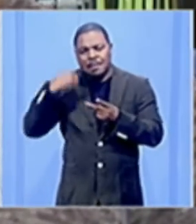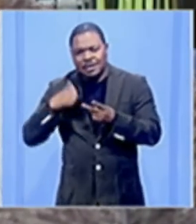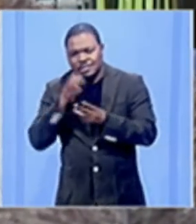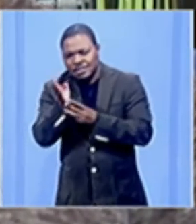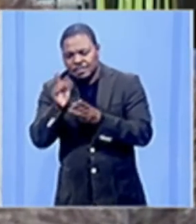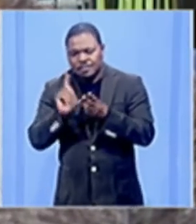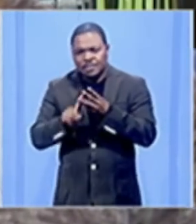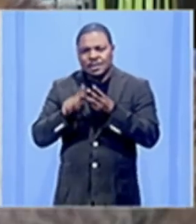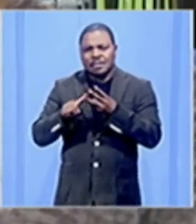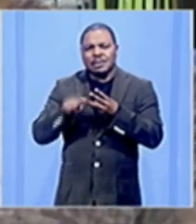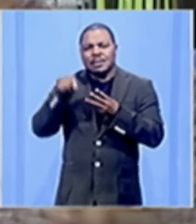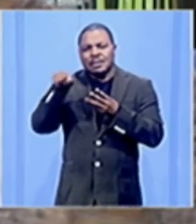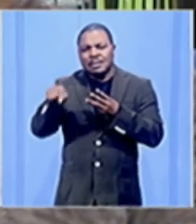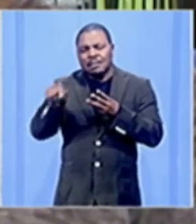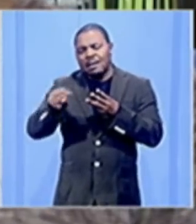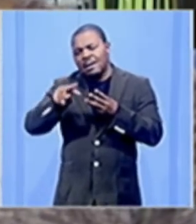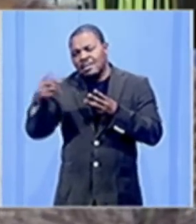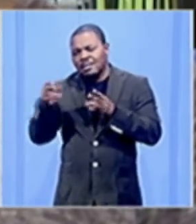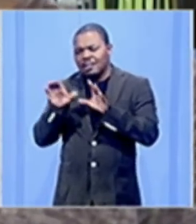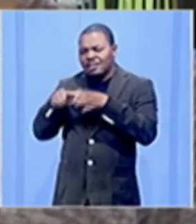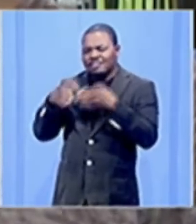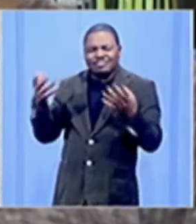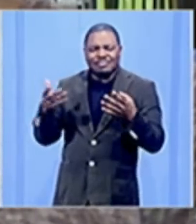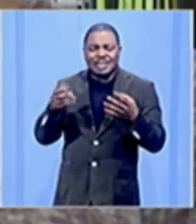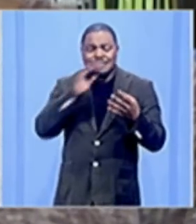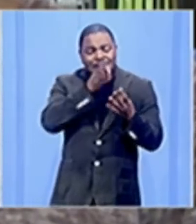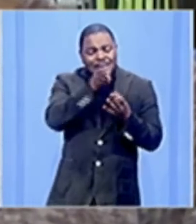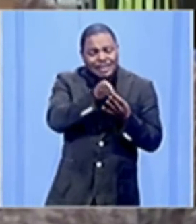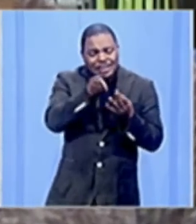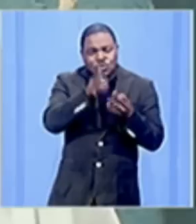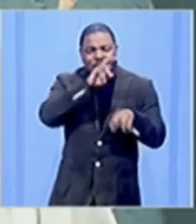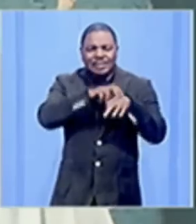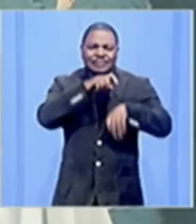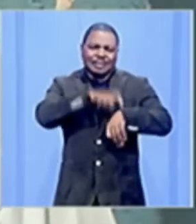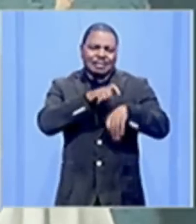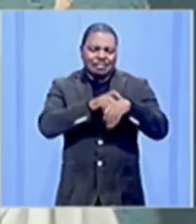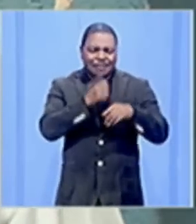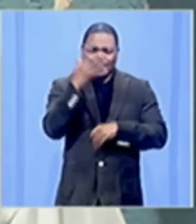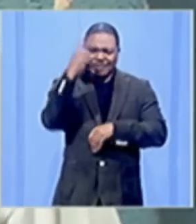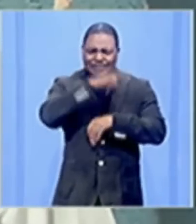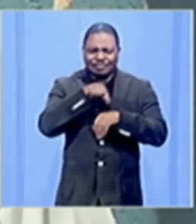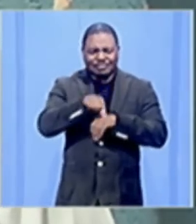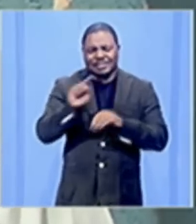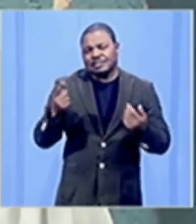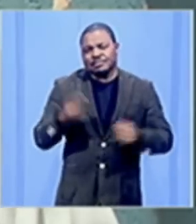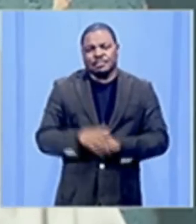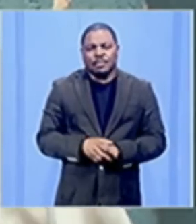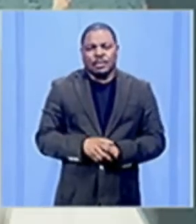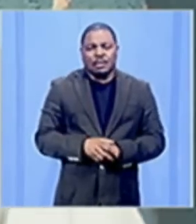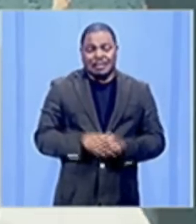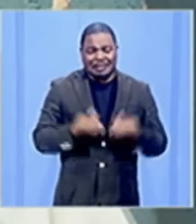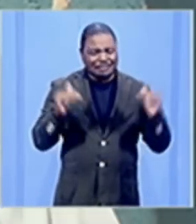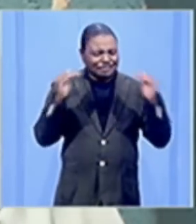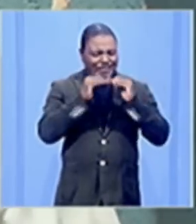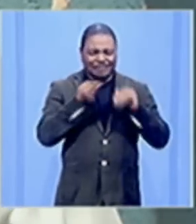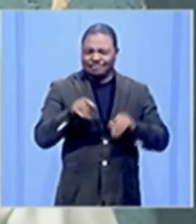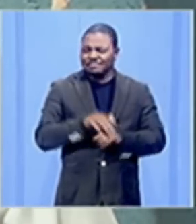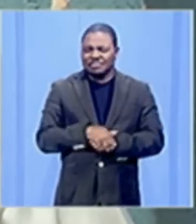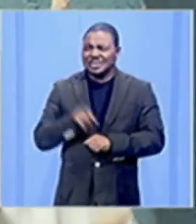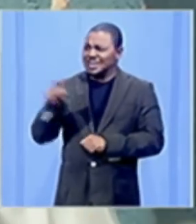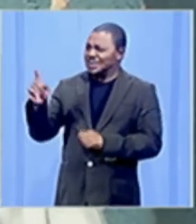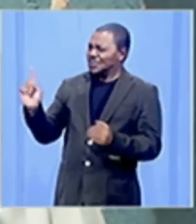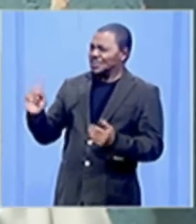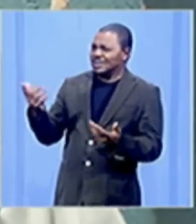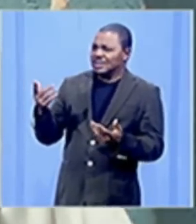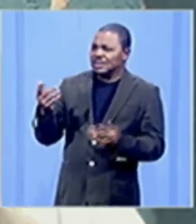o ye holiday, and come ka tsona di nyaka nako a gona e botlo idea within 5 days. This thing is not fair. I don't know where it's coming, where it's sending.